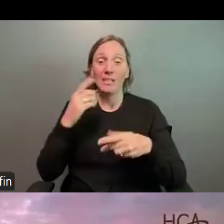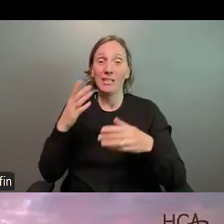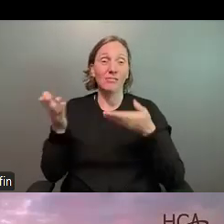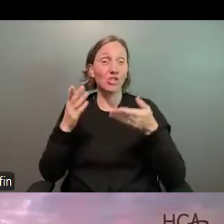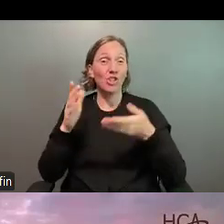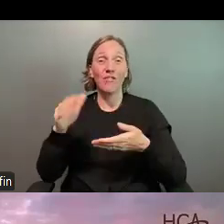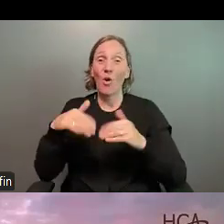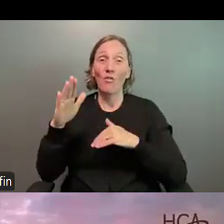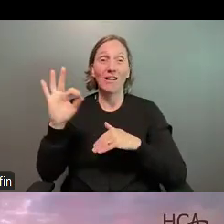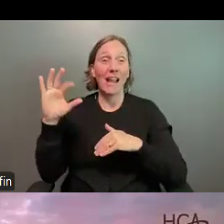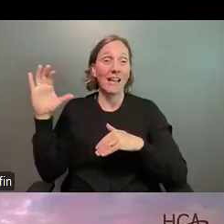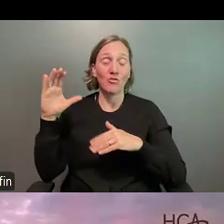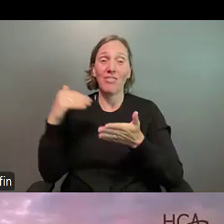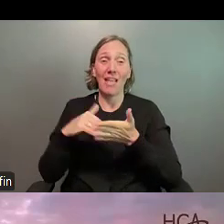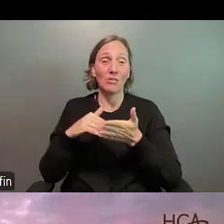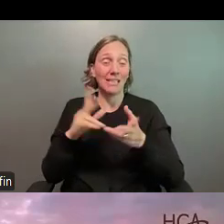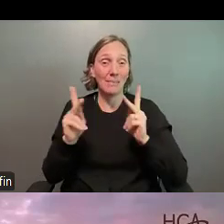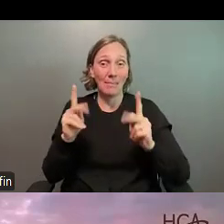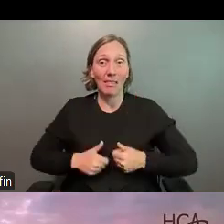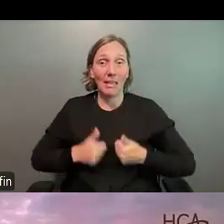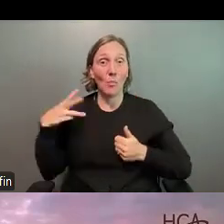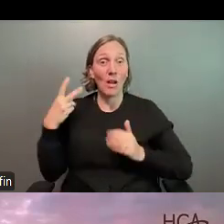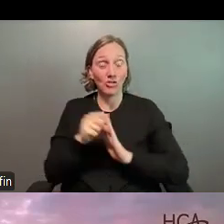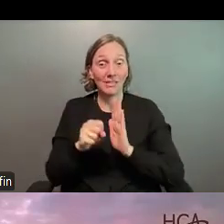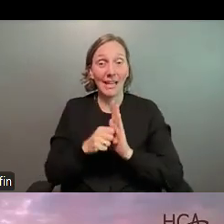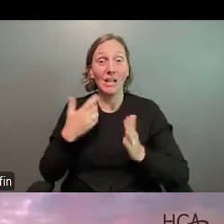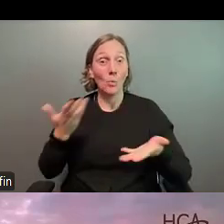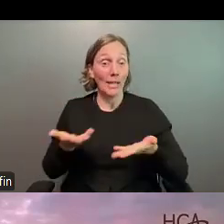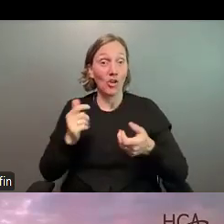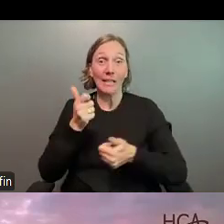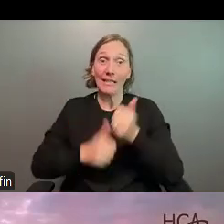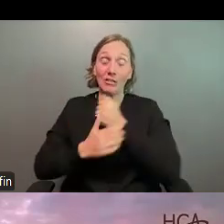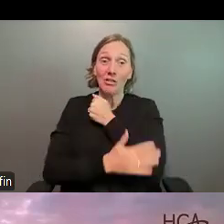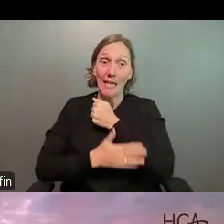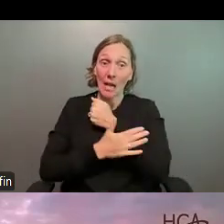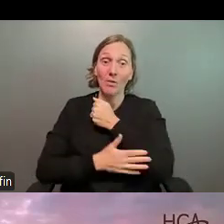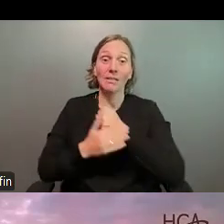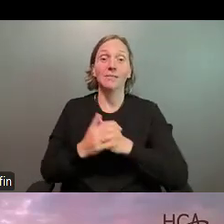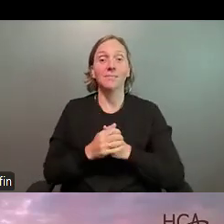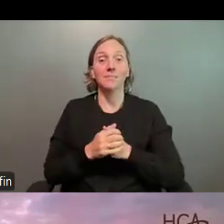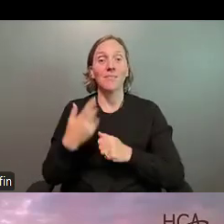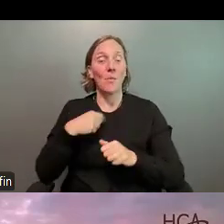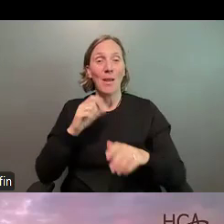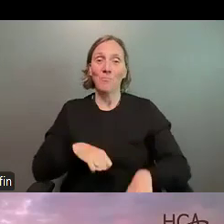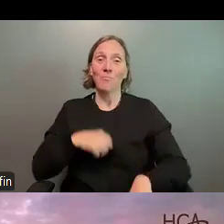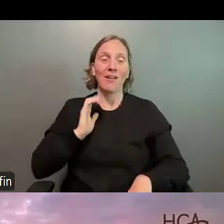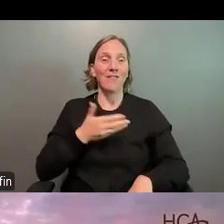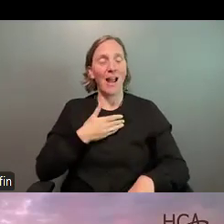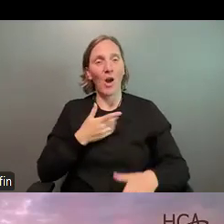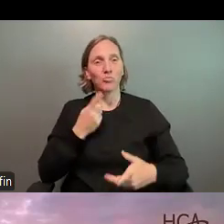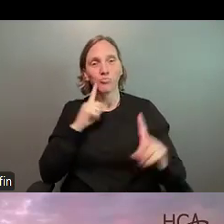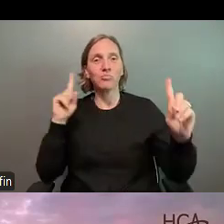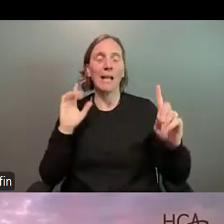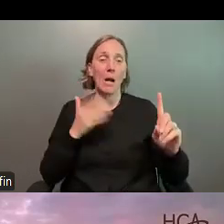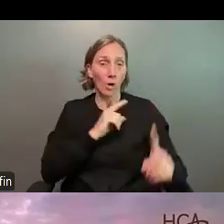of Washington. We are present in every county, and we're very proud of our achievements in quality. We